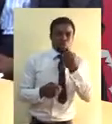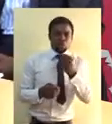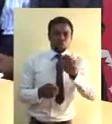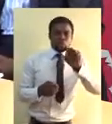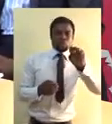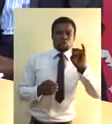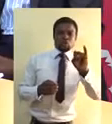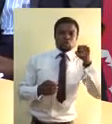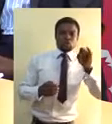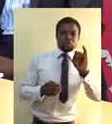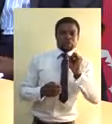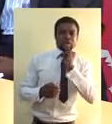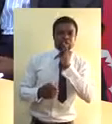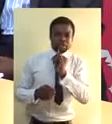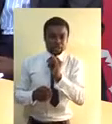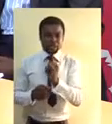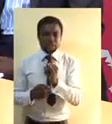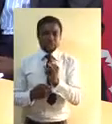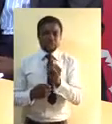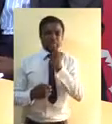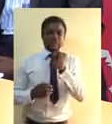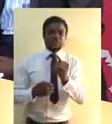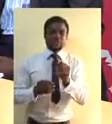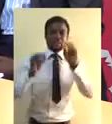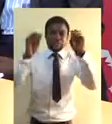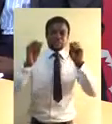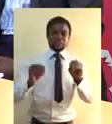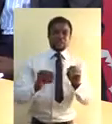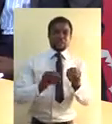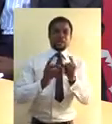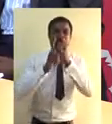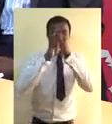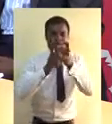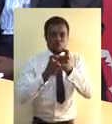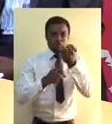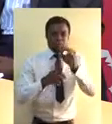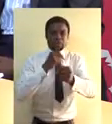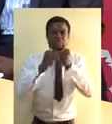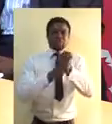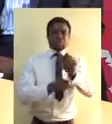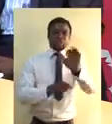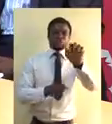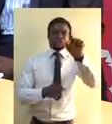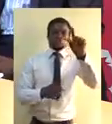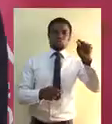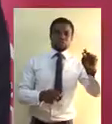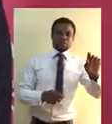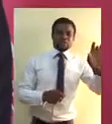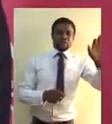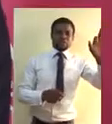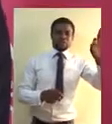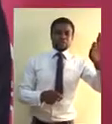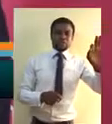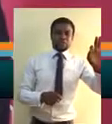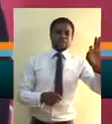Megbonwo is. He is the Inspirational Teacher Award recipient for the year 2019. I think that's a Nigerian award.